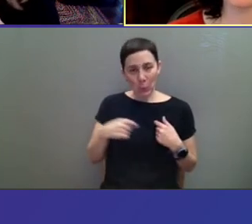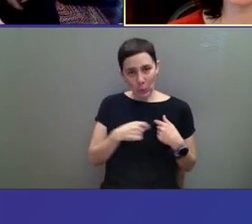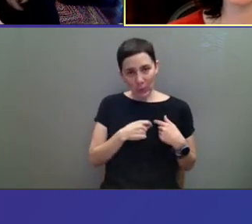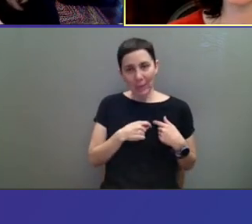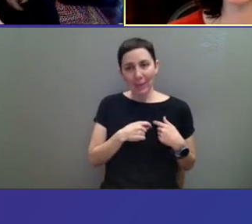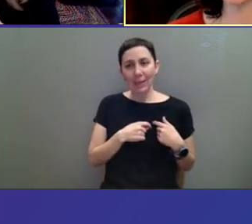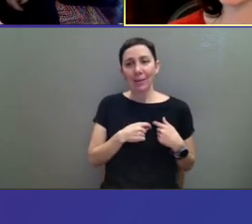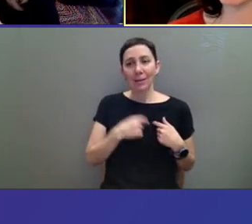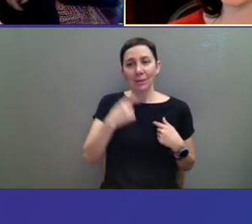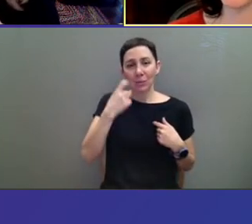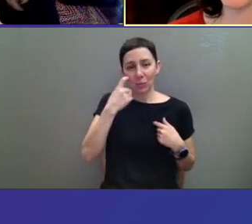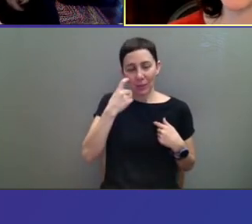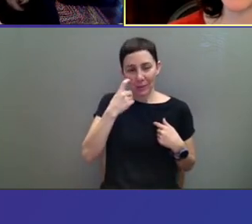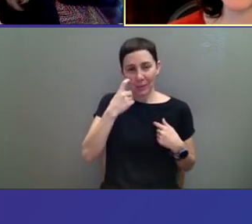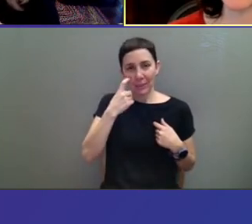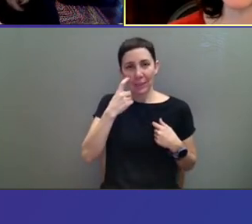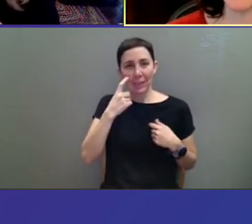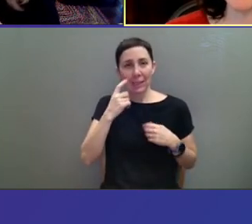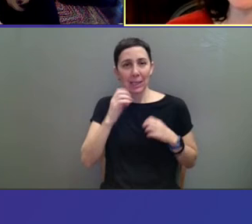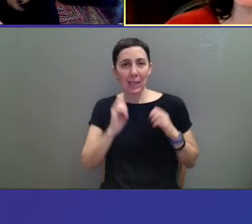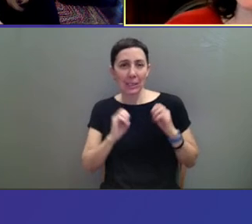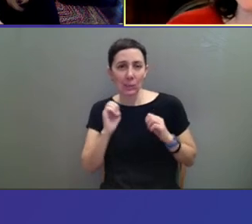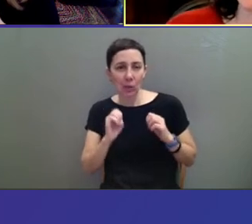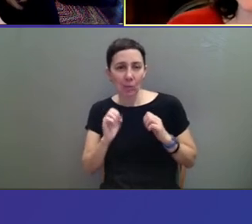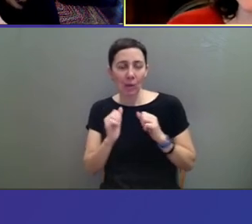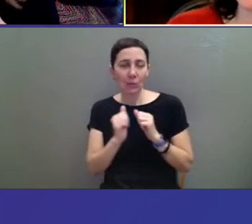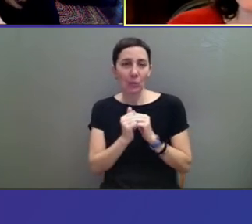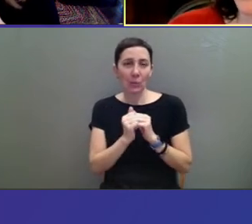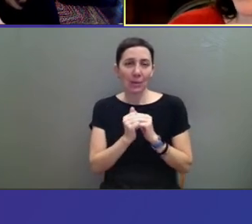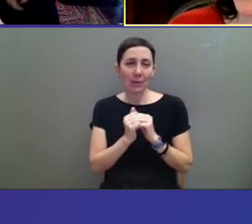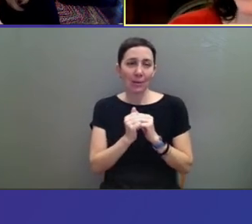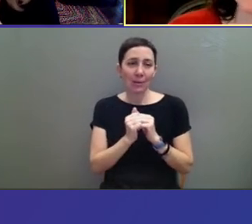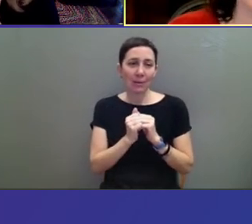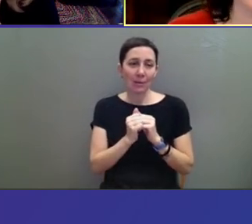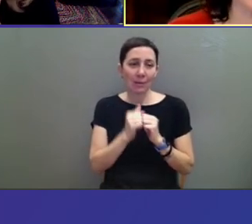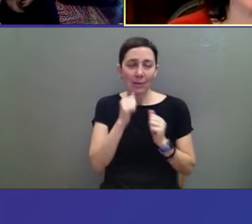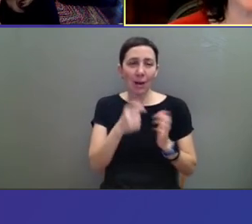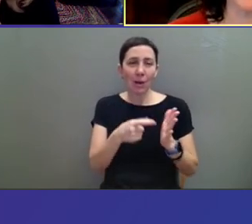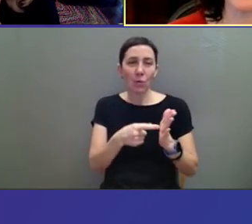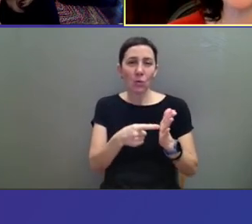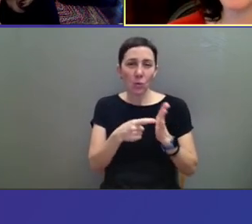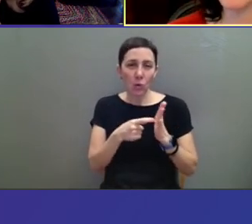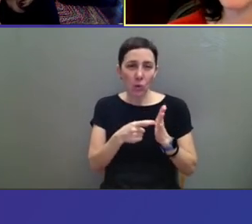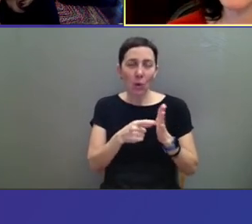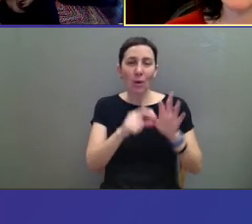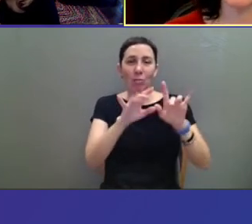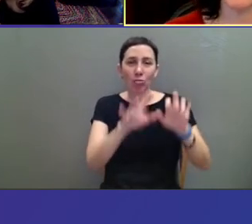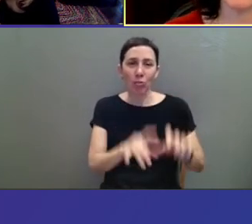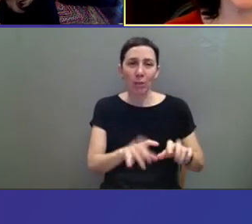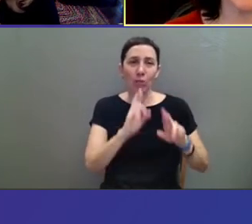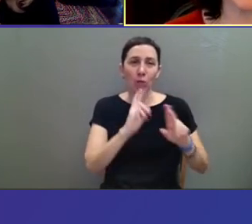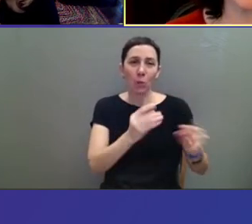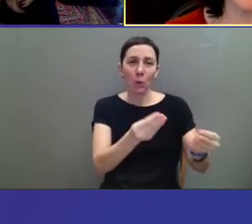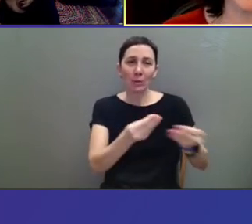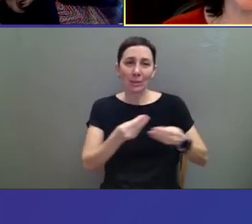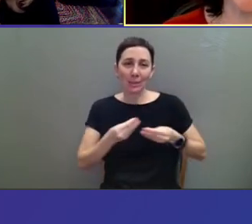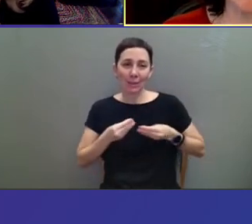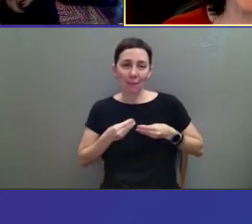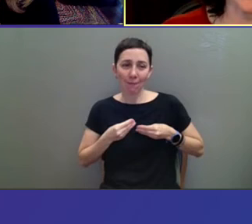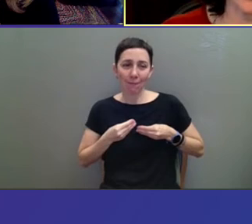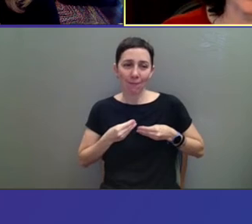recently experimented with stopping a requirement for written reports, which was very